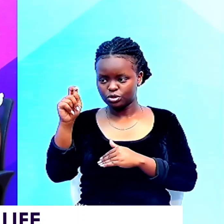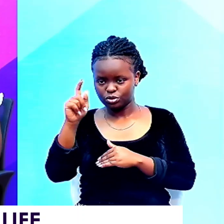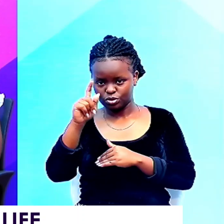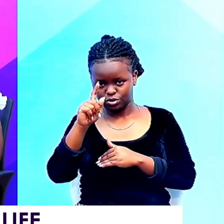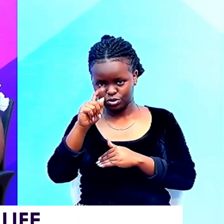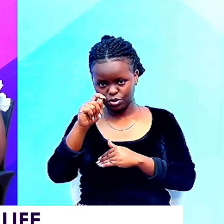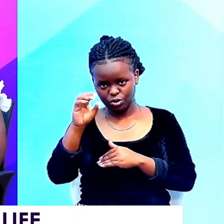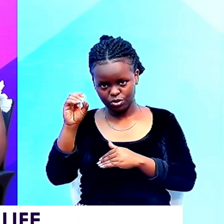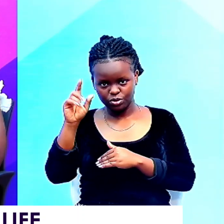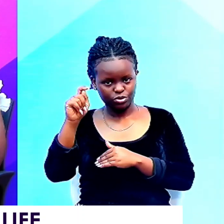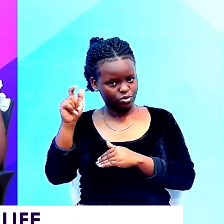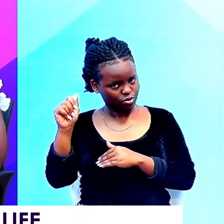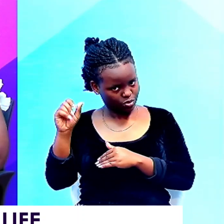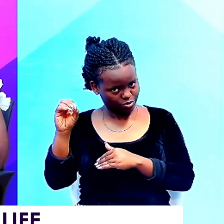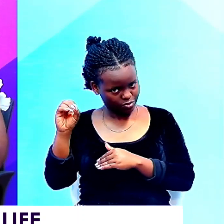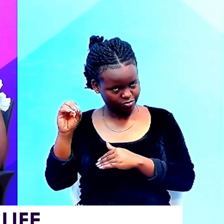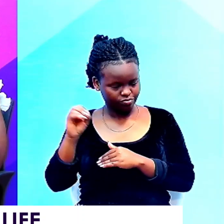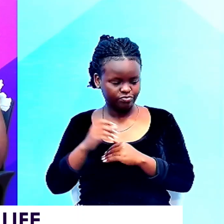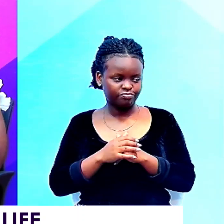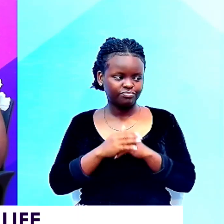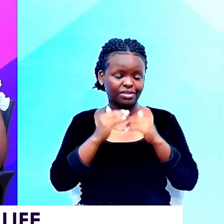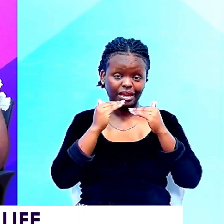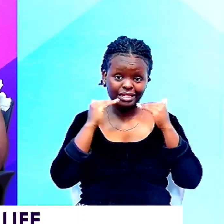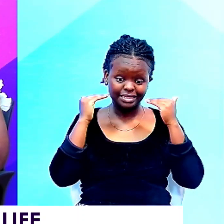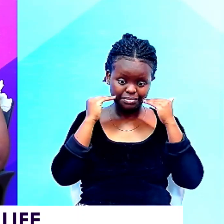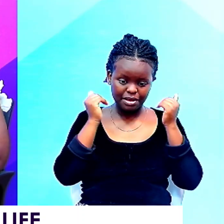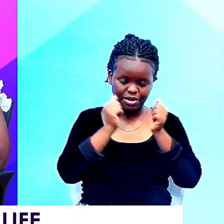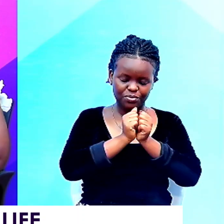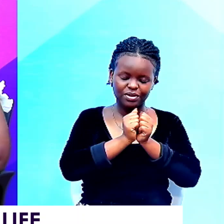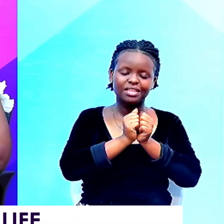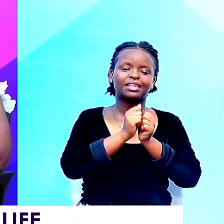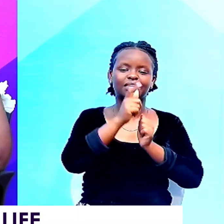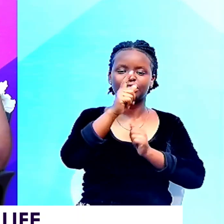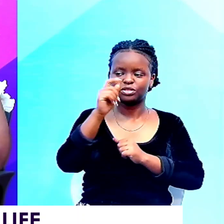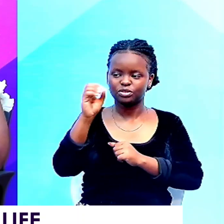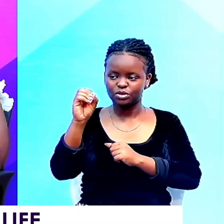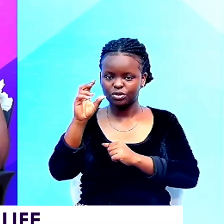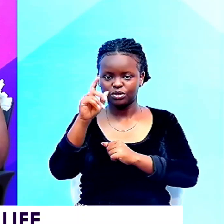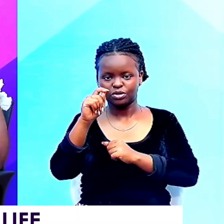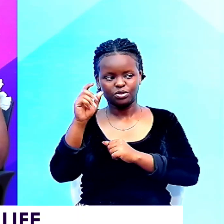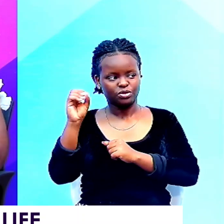Natoto? Natoto, yes. Smile Natoto. Is it that Toto in Parliament?